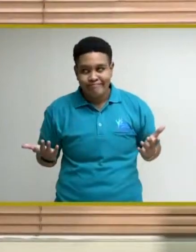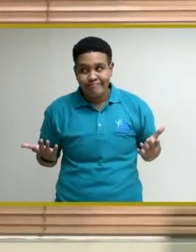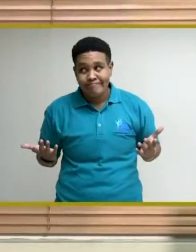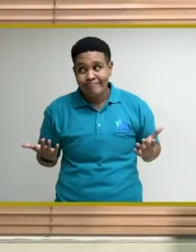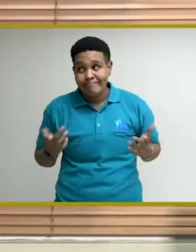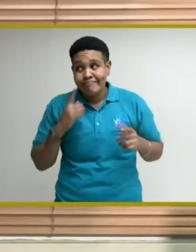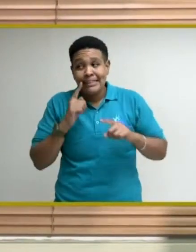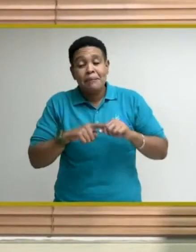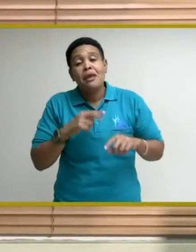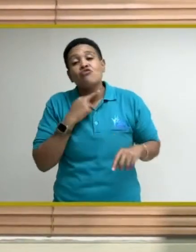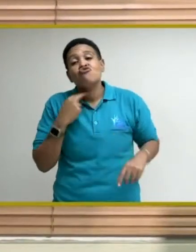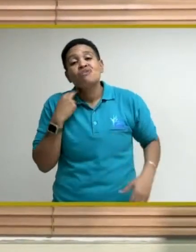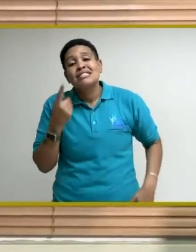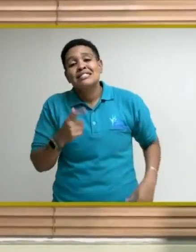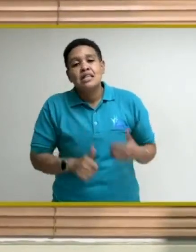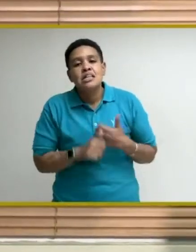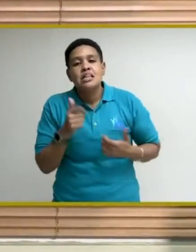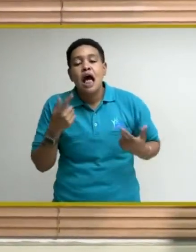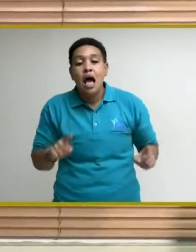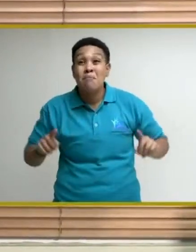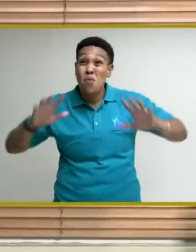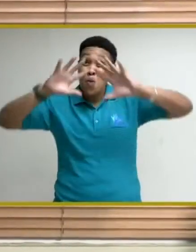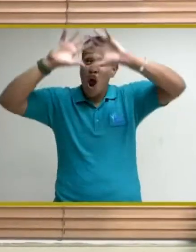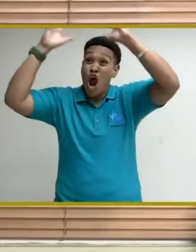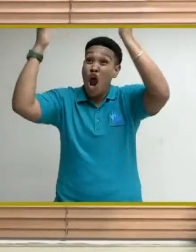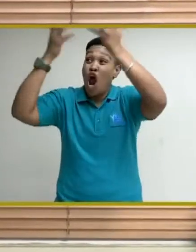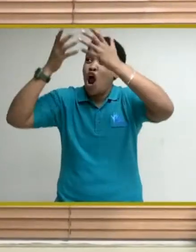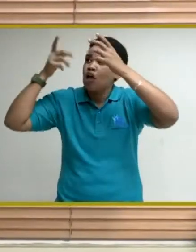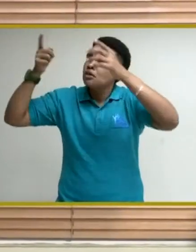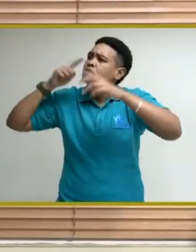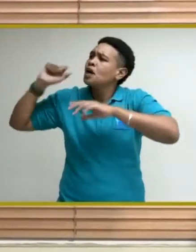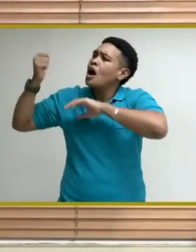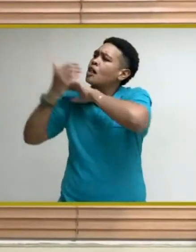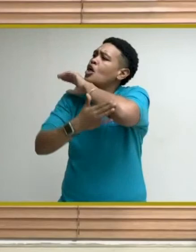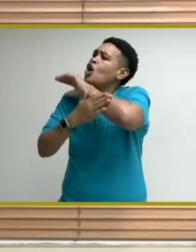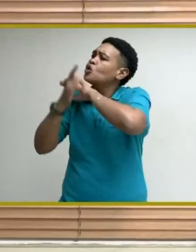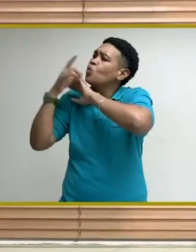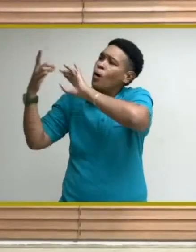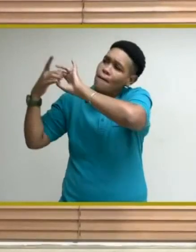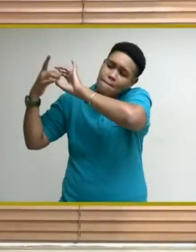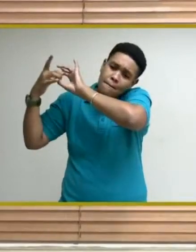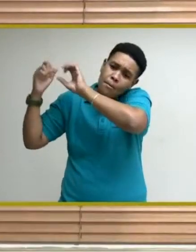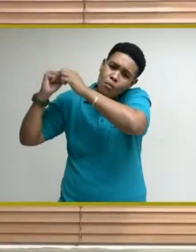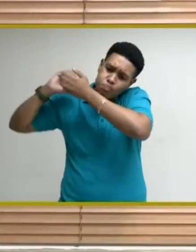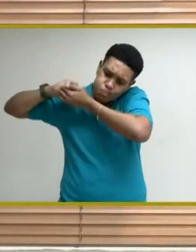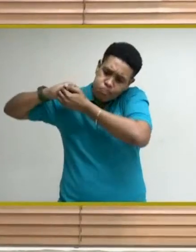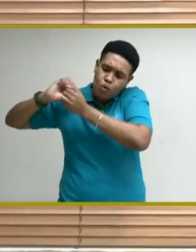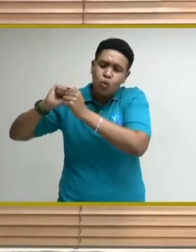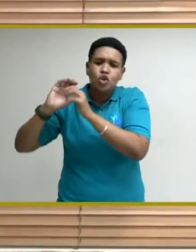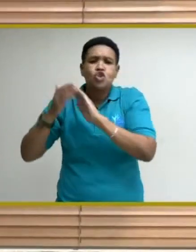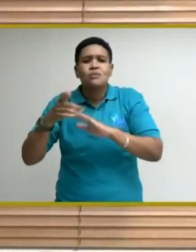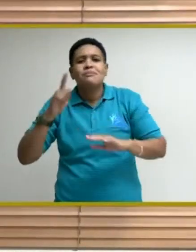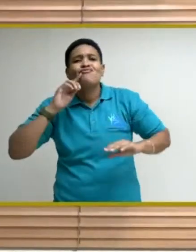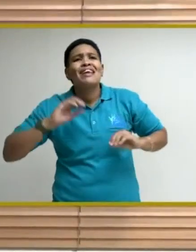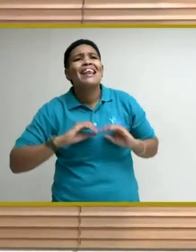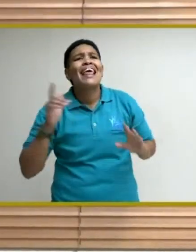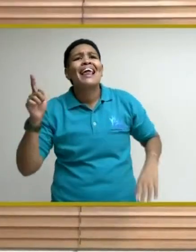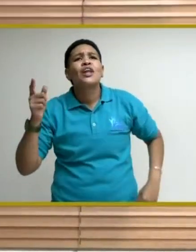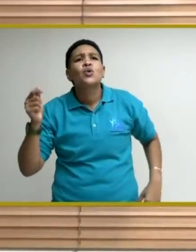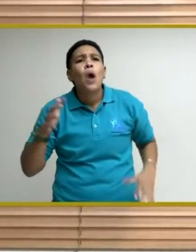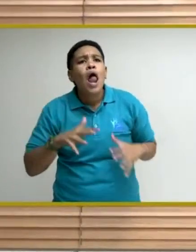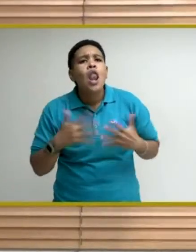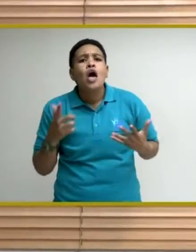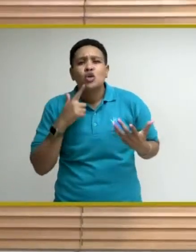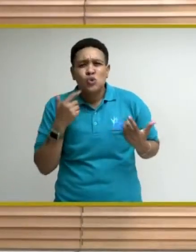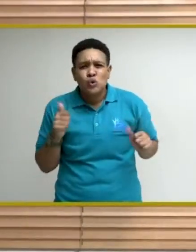risk. Other countries throughout the world and our key partners are clearly doing a lot to